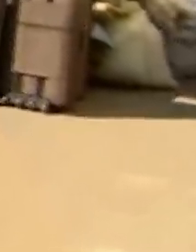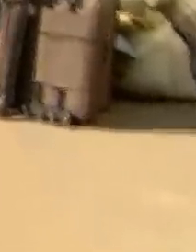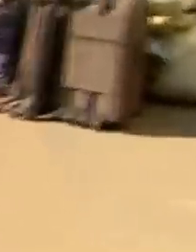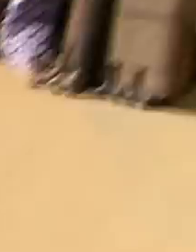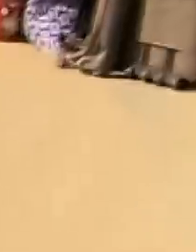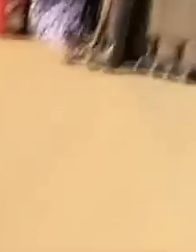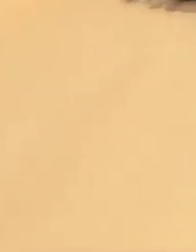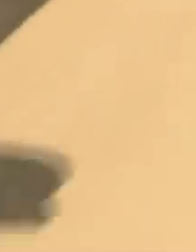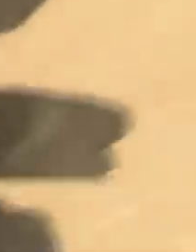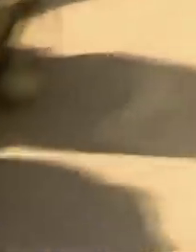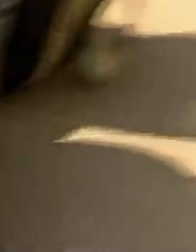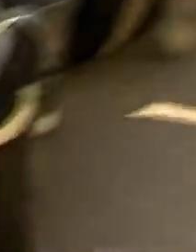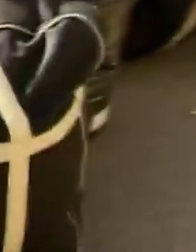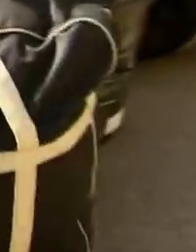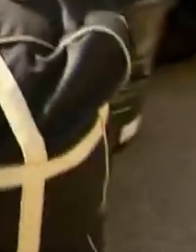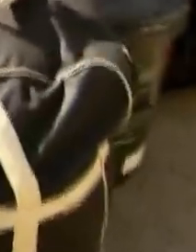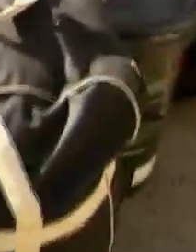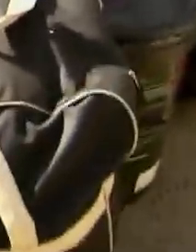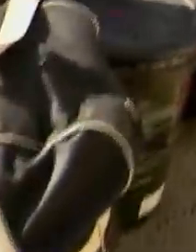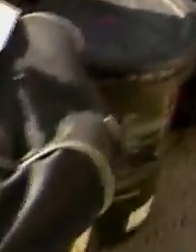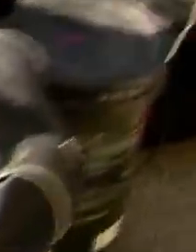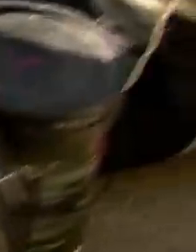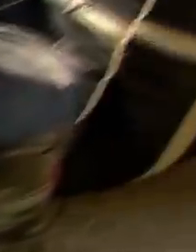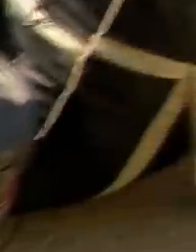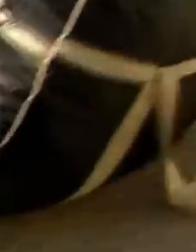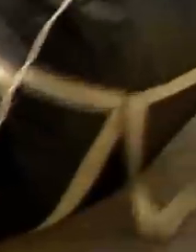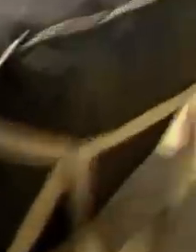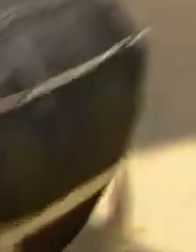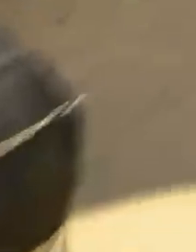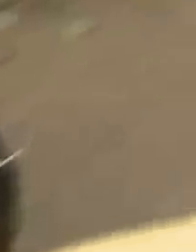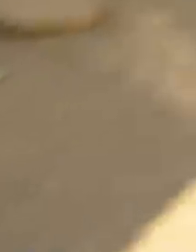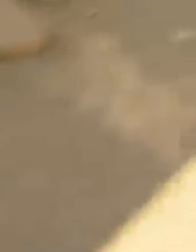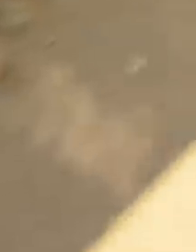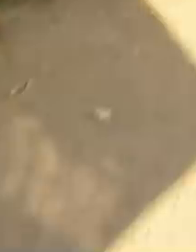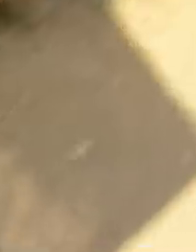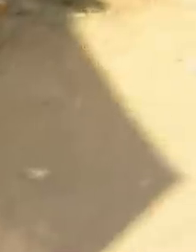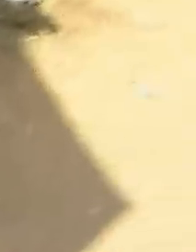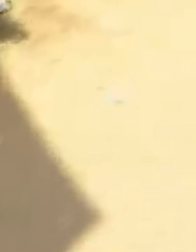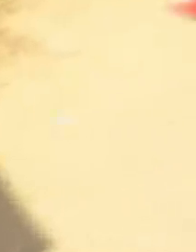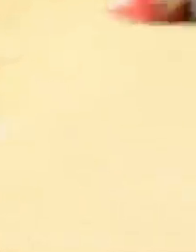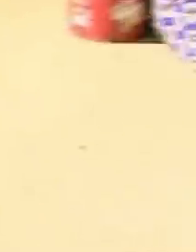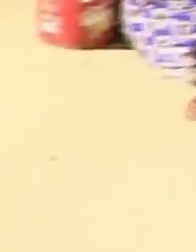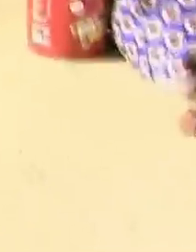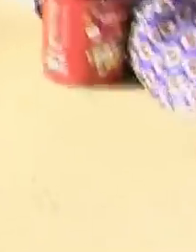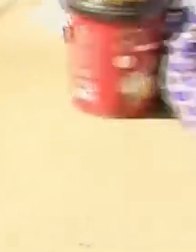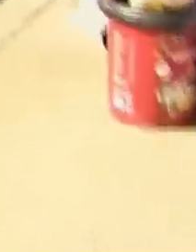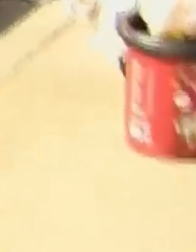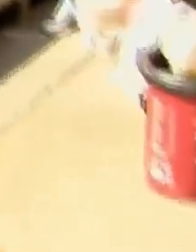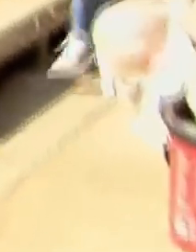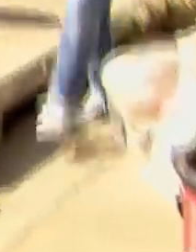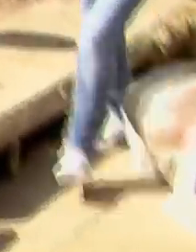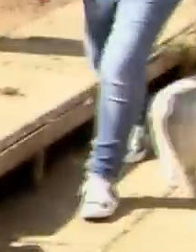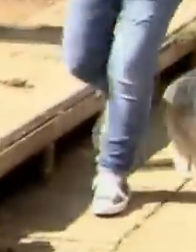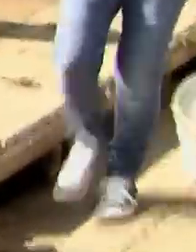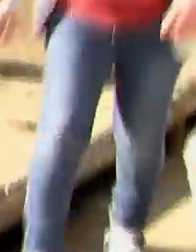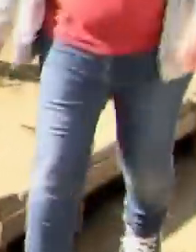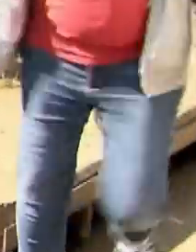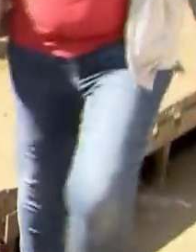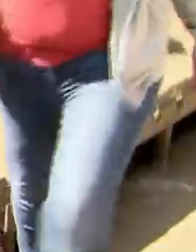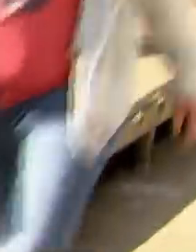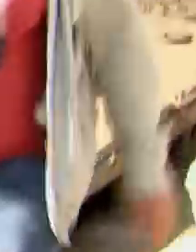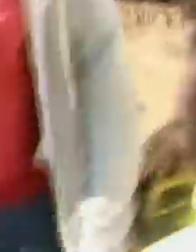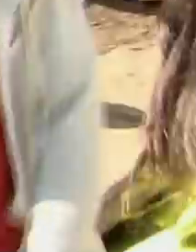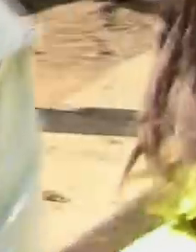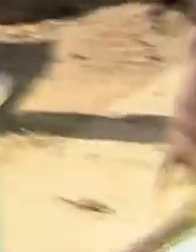yesterday. I interviewed her right here. She was one of the people who were saying that she is not going to Lindela. That is exactly what